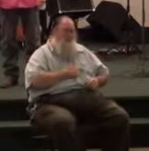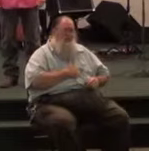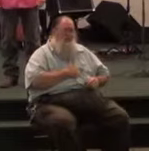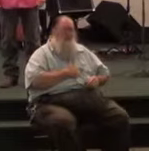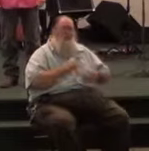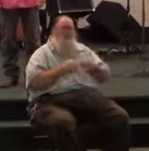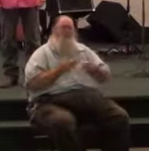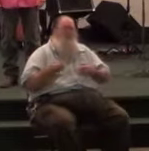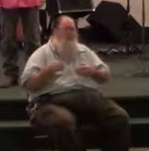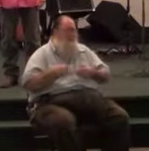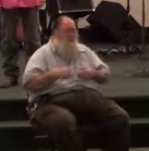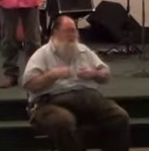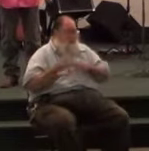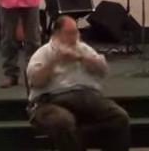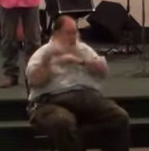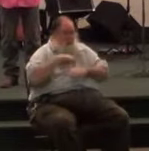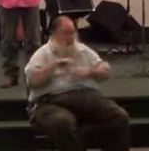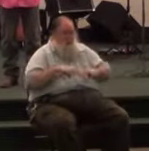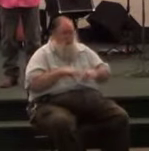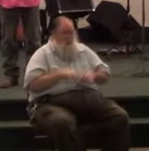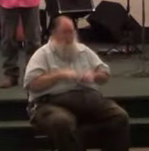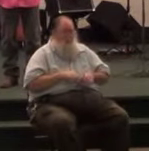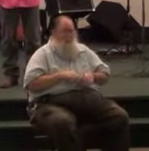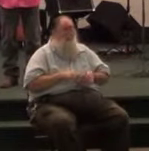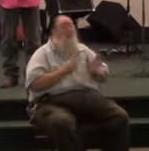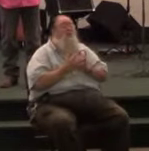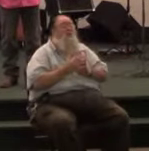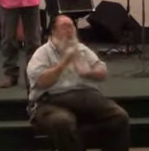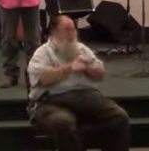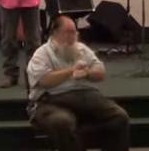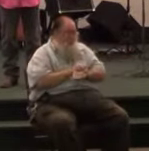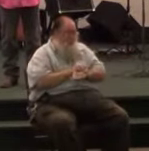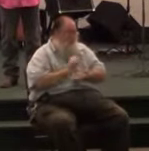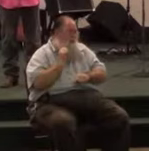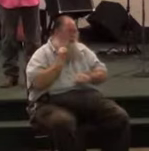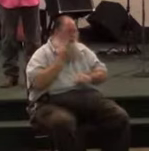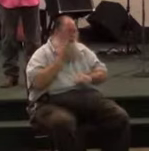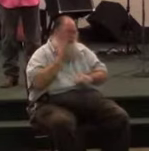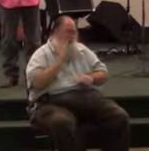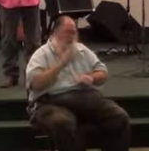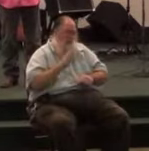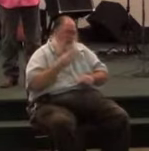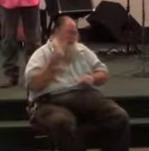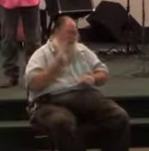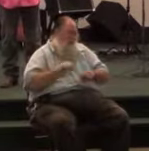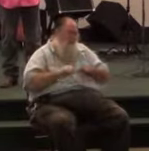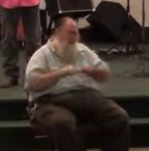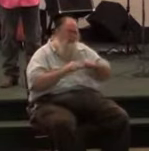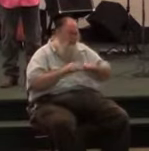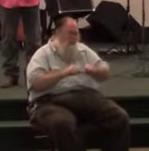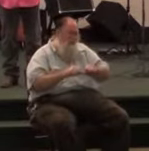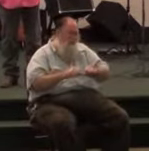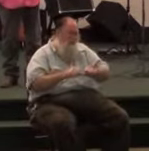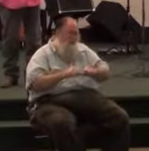do. The work of Jesus Christ will always go on. There will always